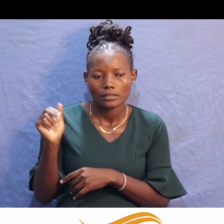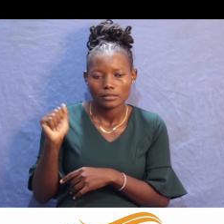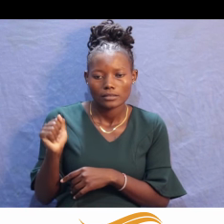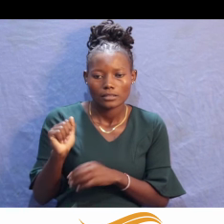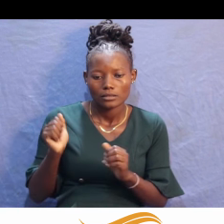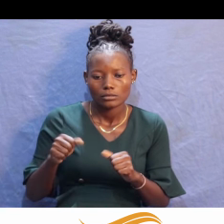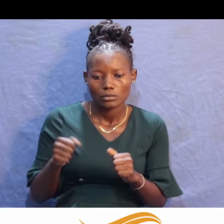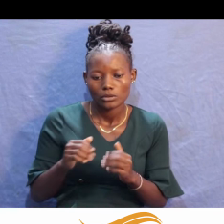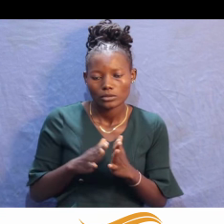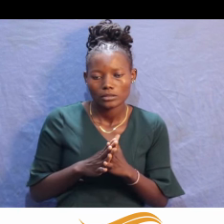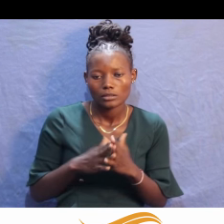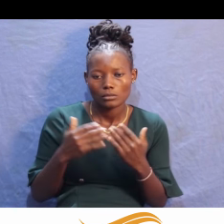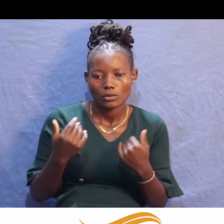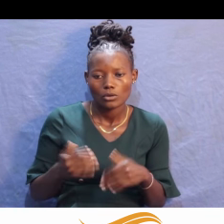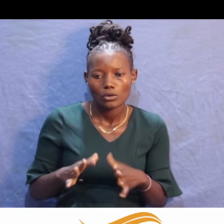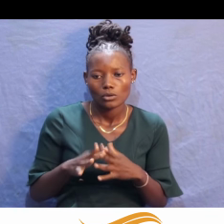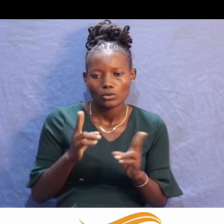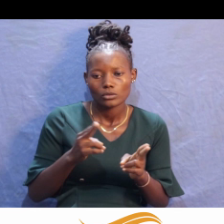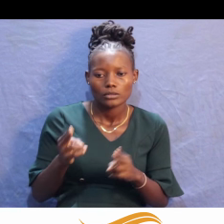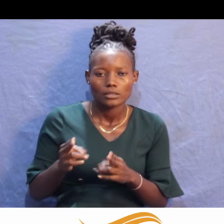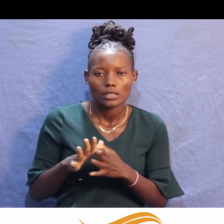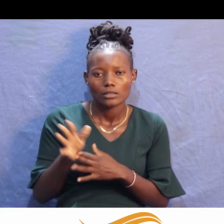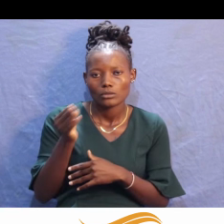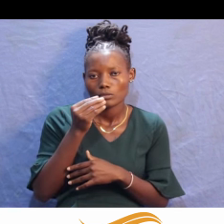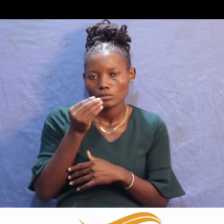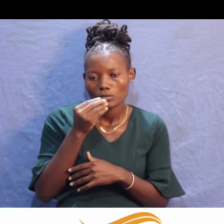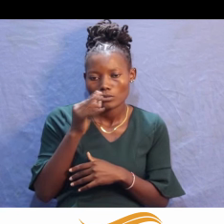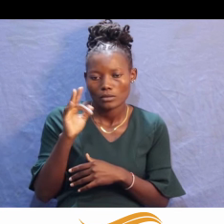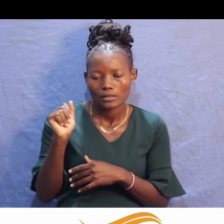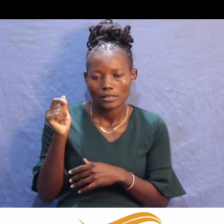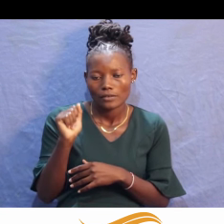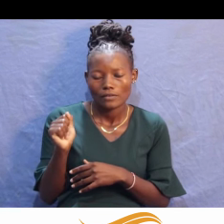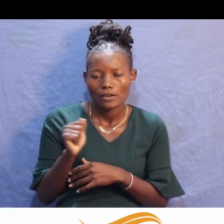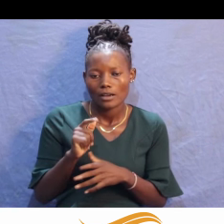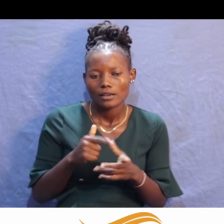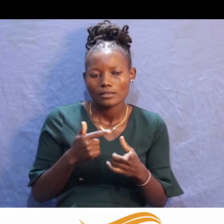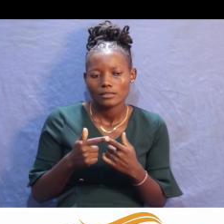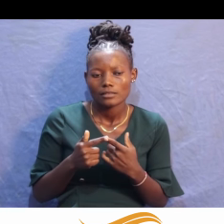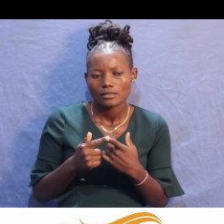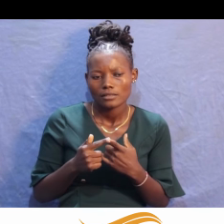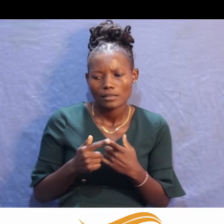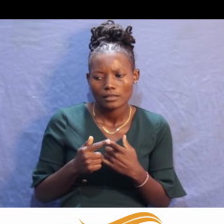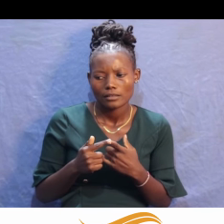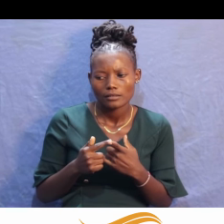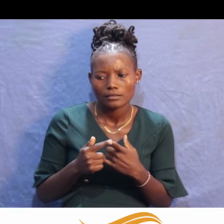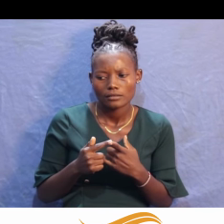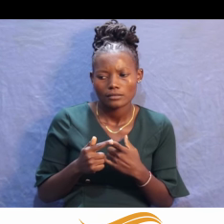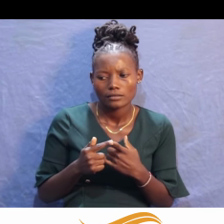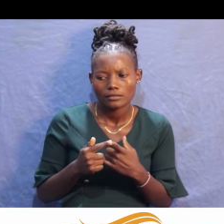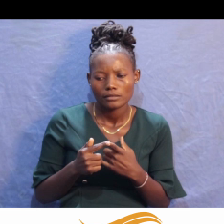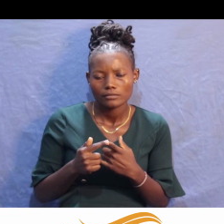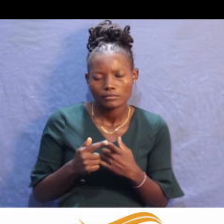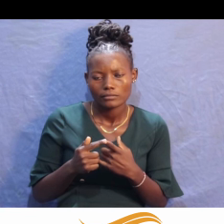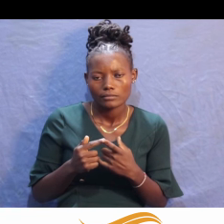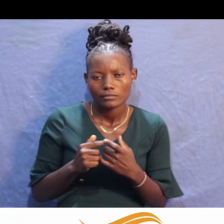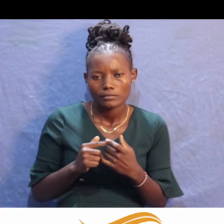a normal diet. Again, around here it likes to burn fats. And then if you work up here, it likes to be replenished with